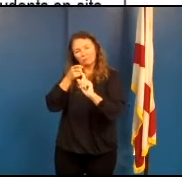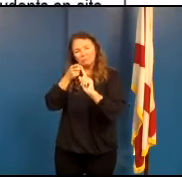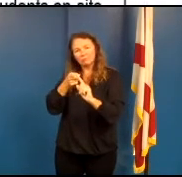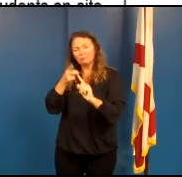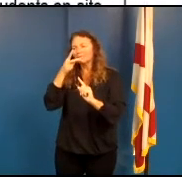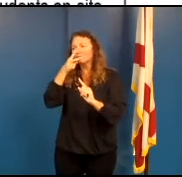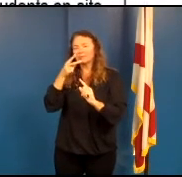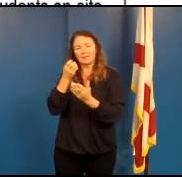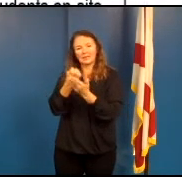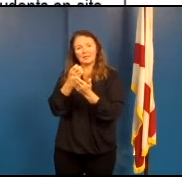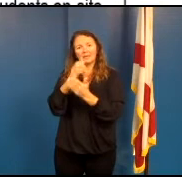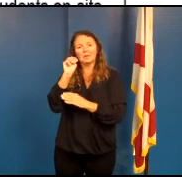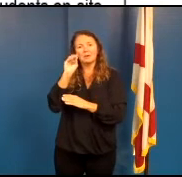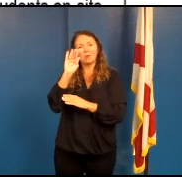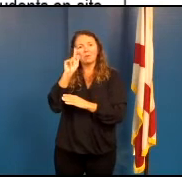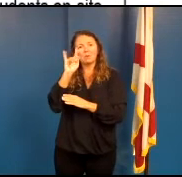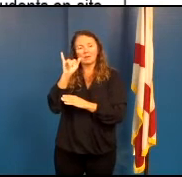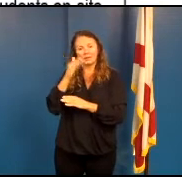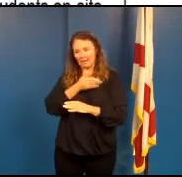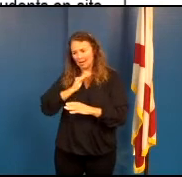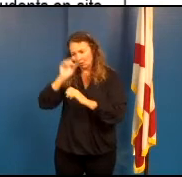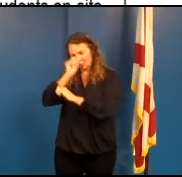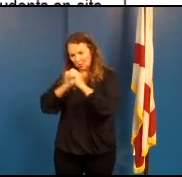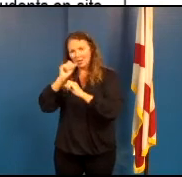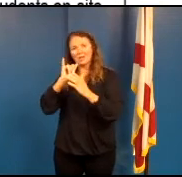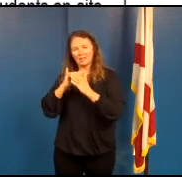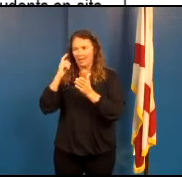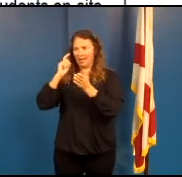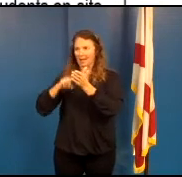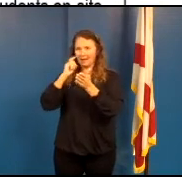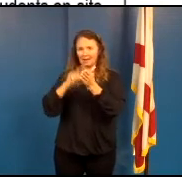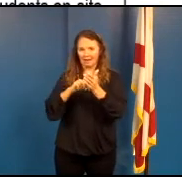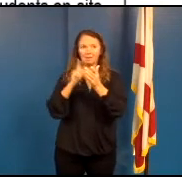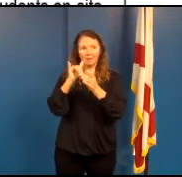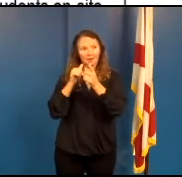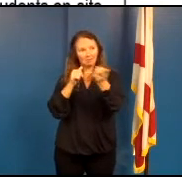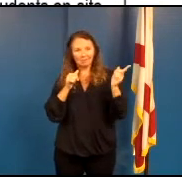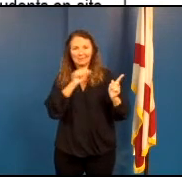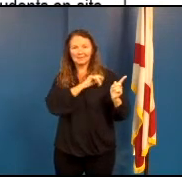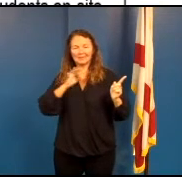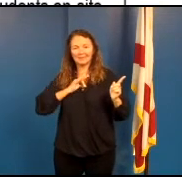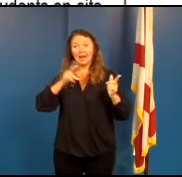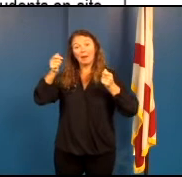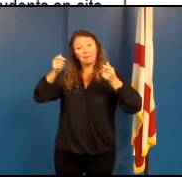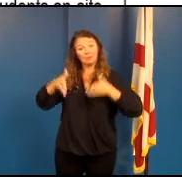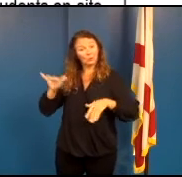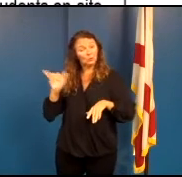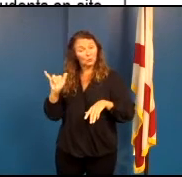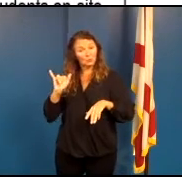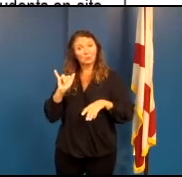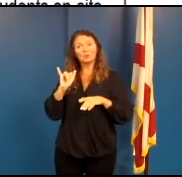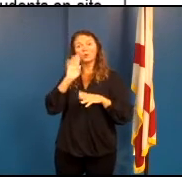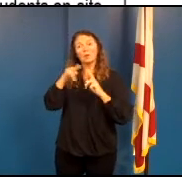see economic mobility strategies that were being identified by staff and administrators